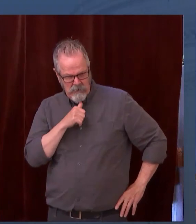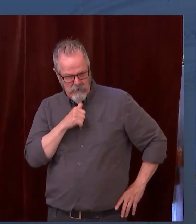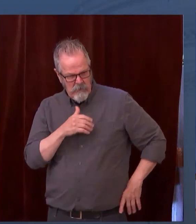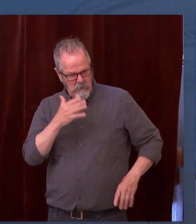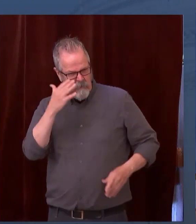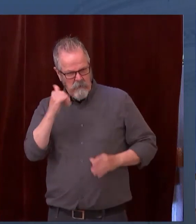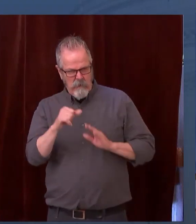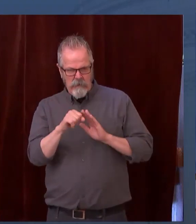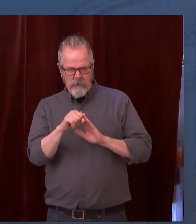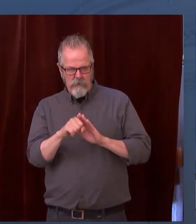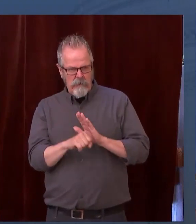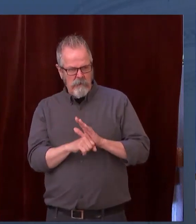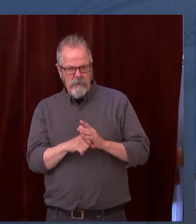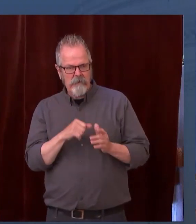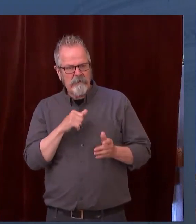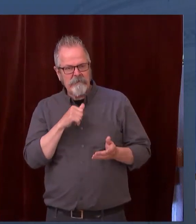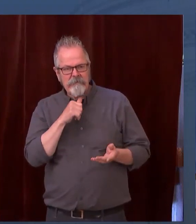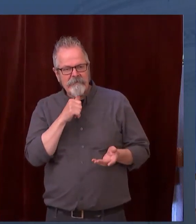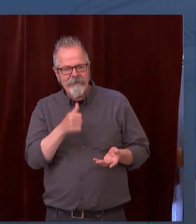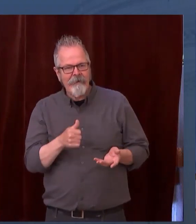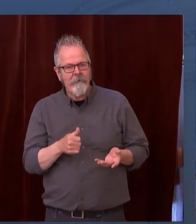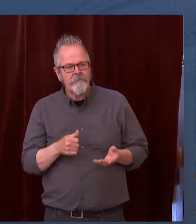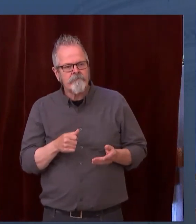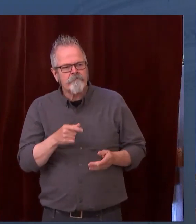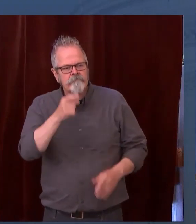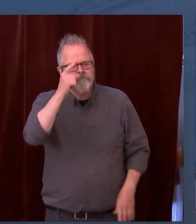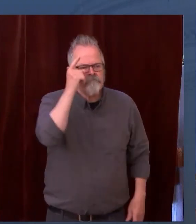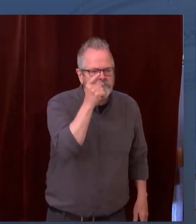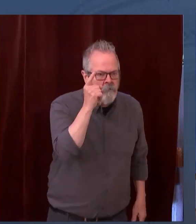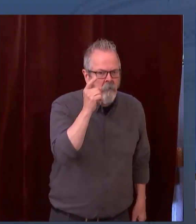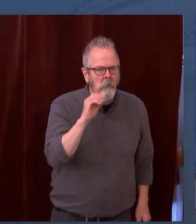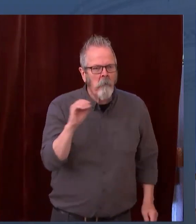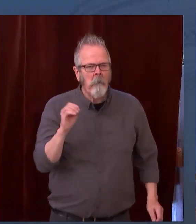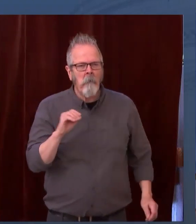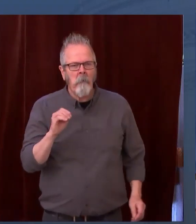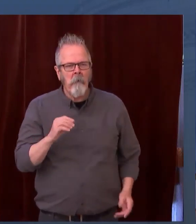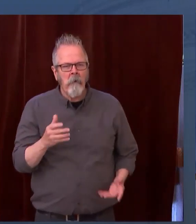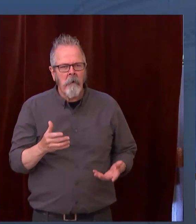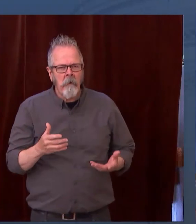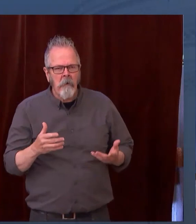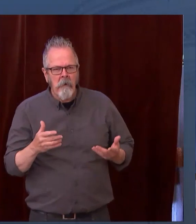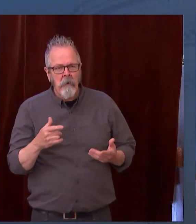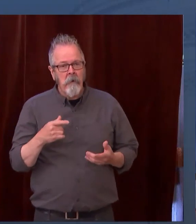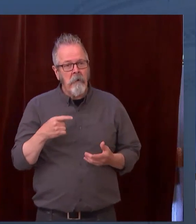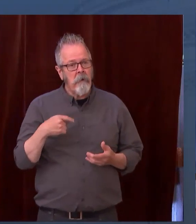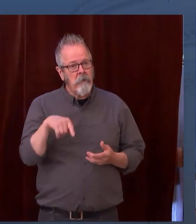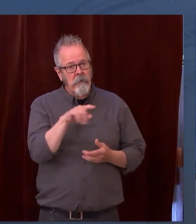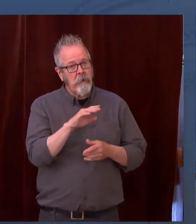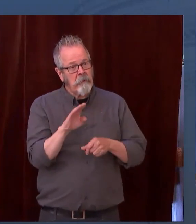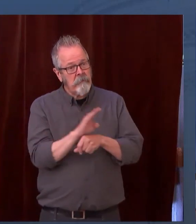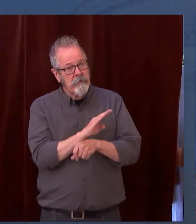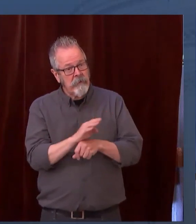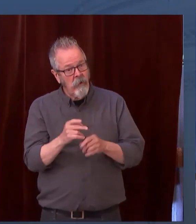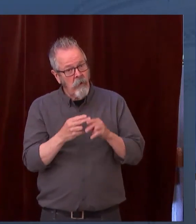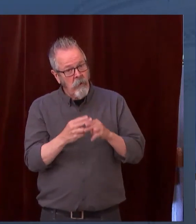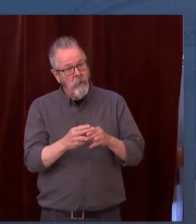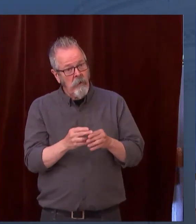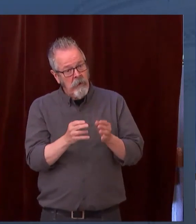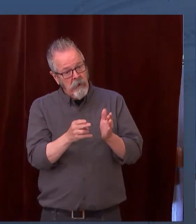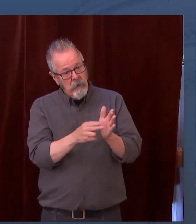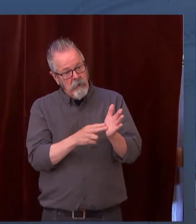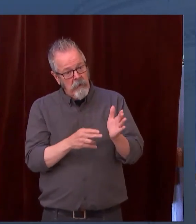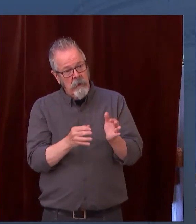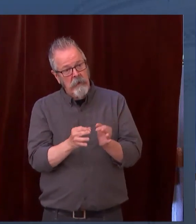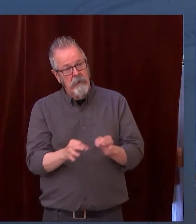essential businesses are putting their employees' and customers' health and safety first, particularly since coronavirus cases in King County have more than doubled in the last 2